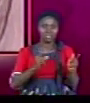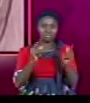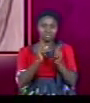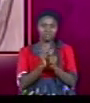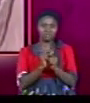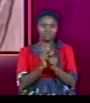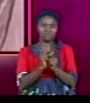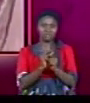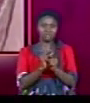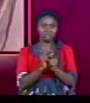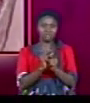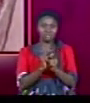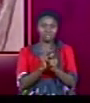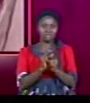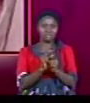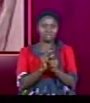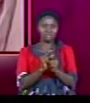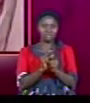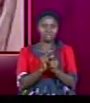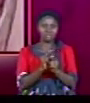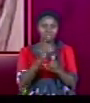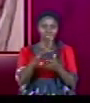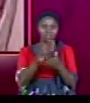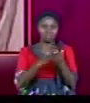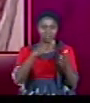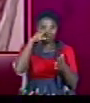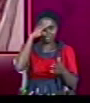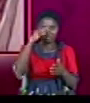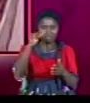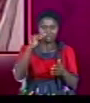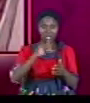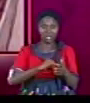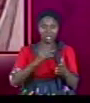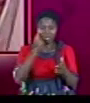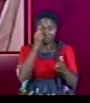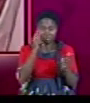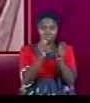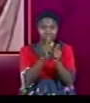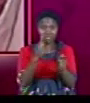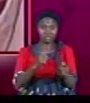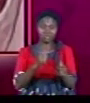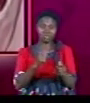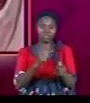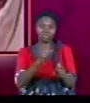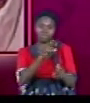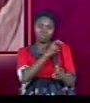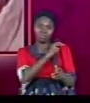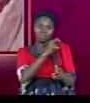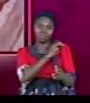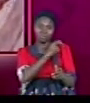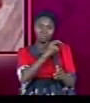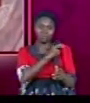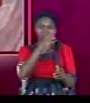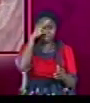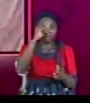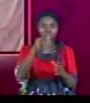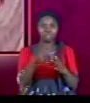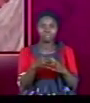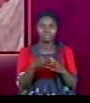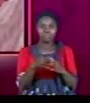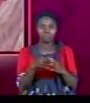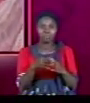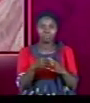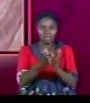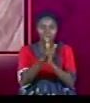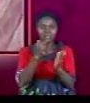security guy. He told me it's security. So he said, who I be? He called ask me who I be. I call say I